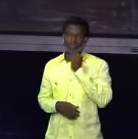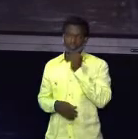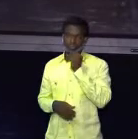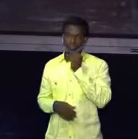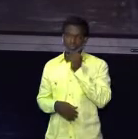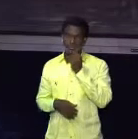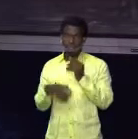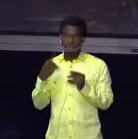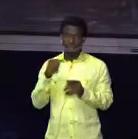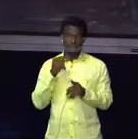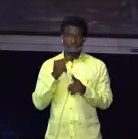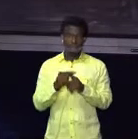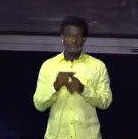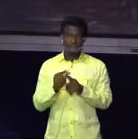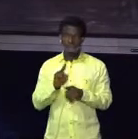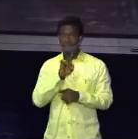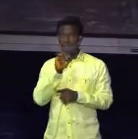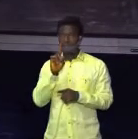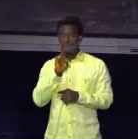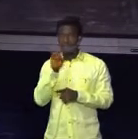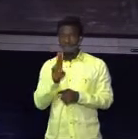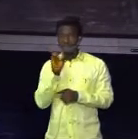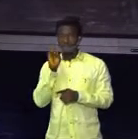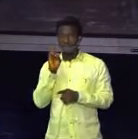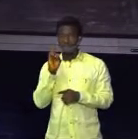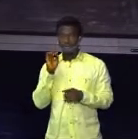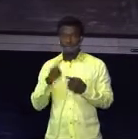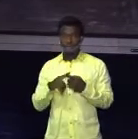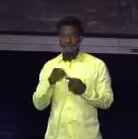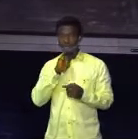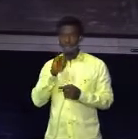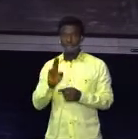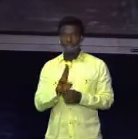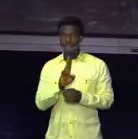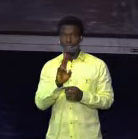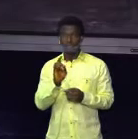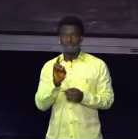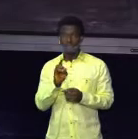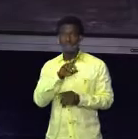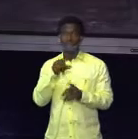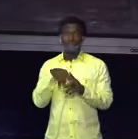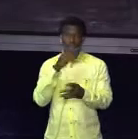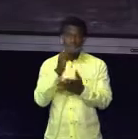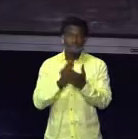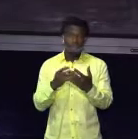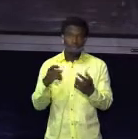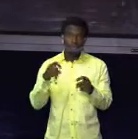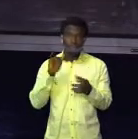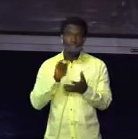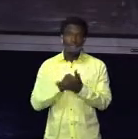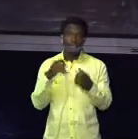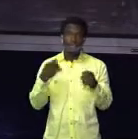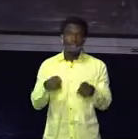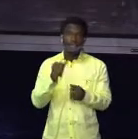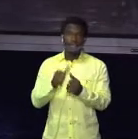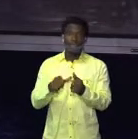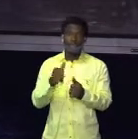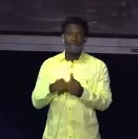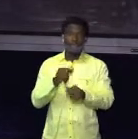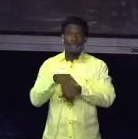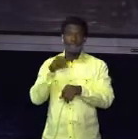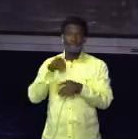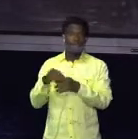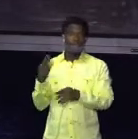take that again. The word used to is applied when something which happened regularly in the